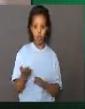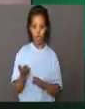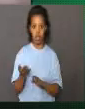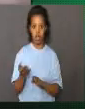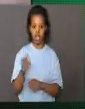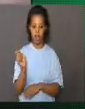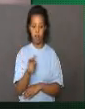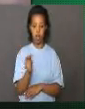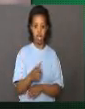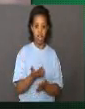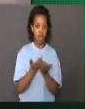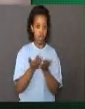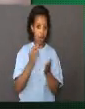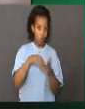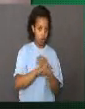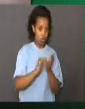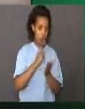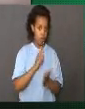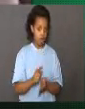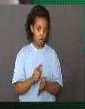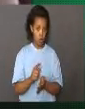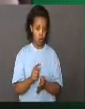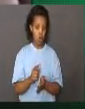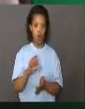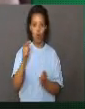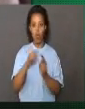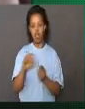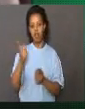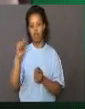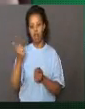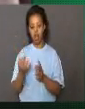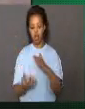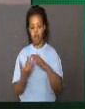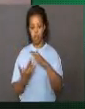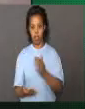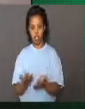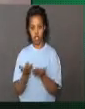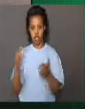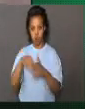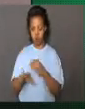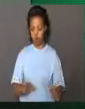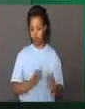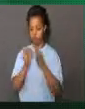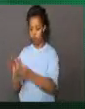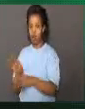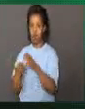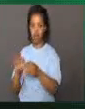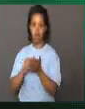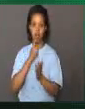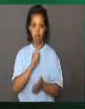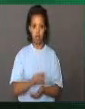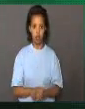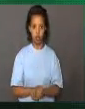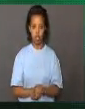the seed tanks is transferred to the fermentation tank.